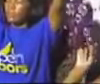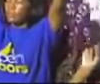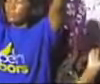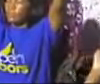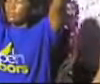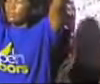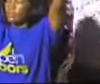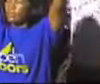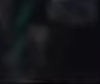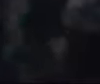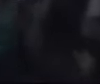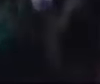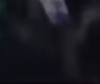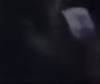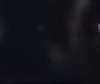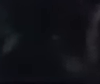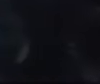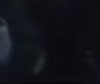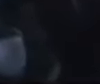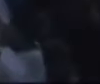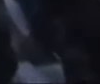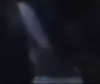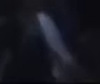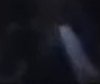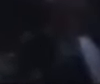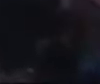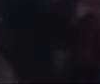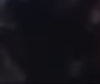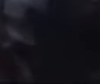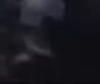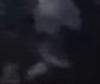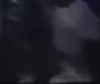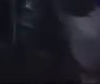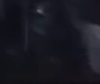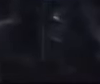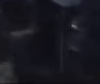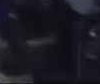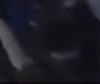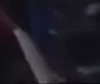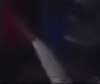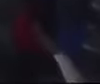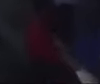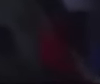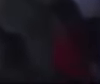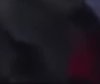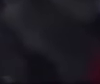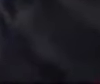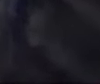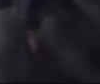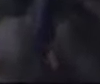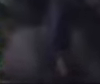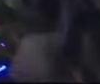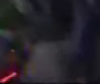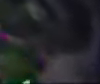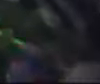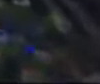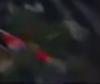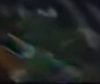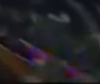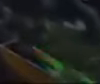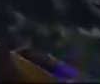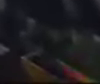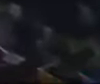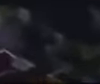Israel, so that no man will lift up his head. But tonight I come as a carpenter, by the power that raised Christ from the